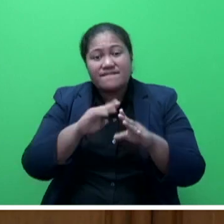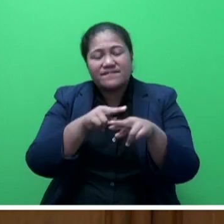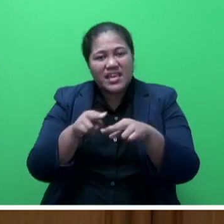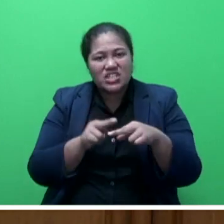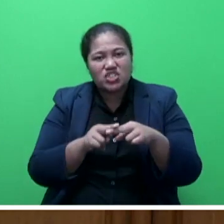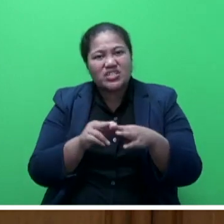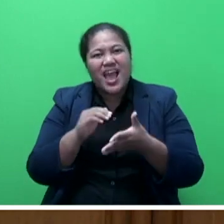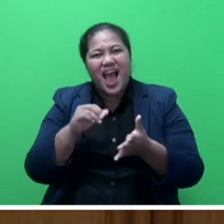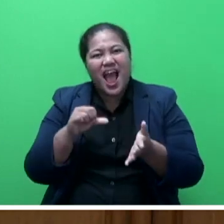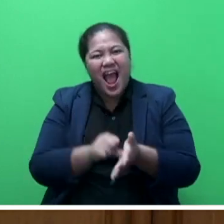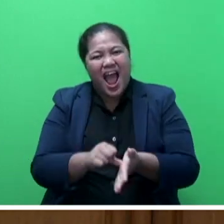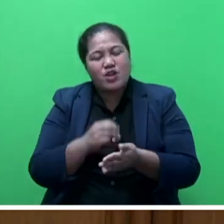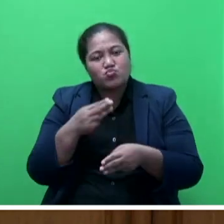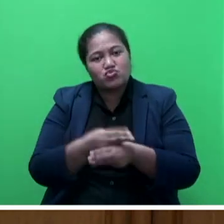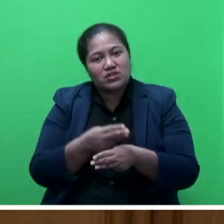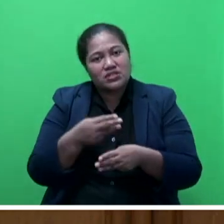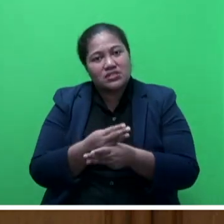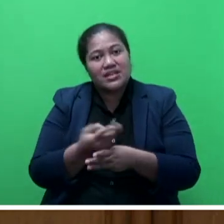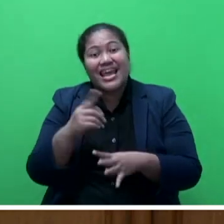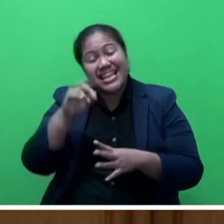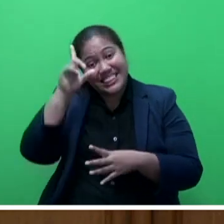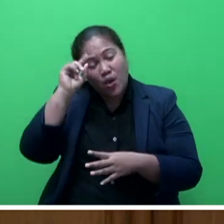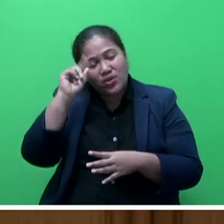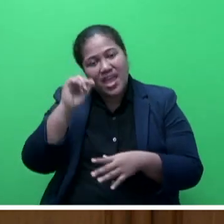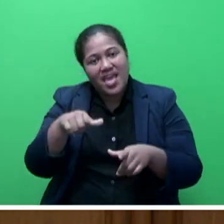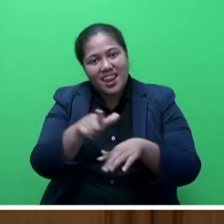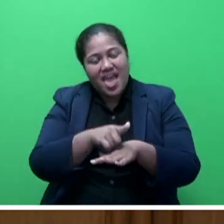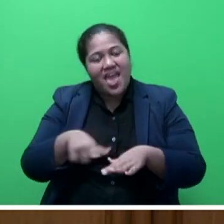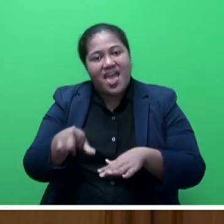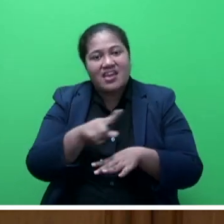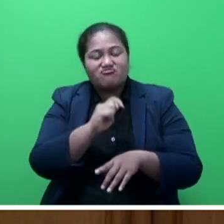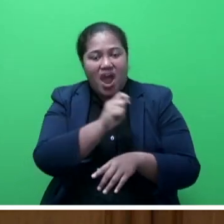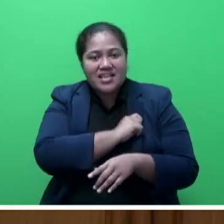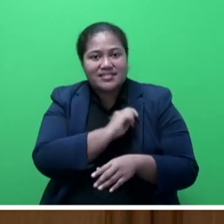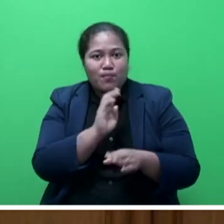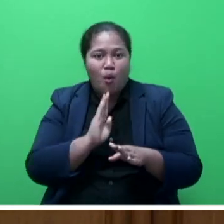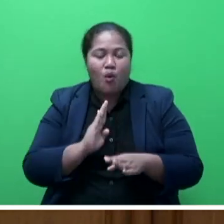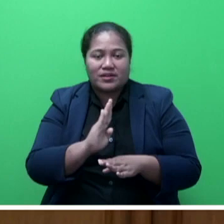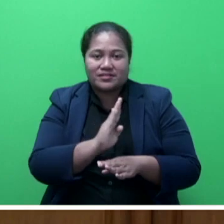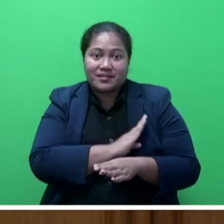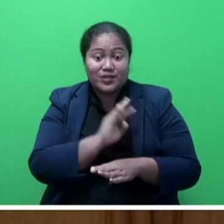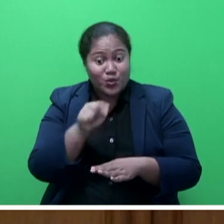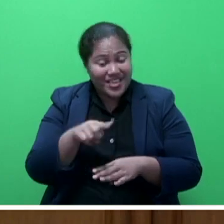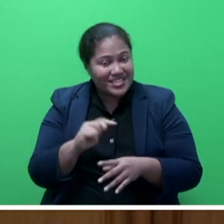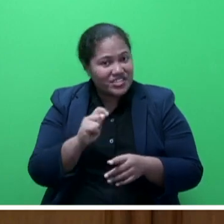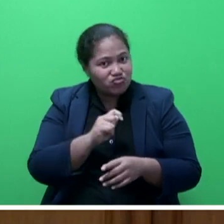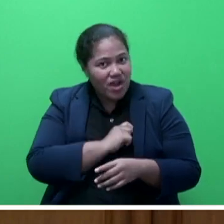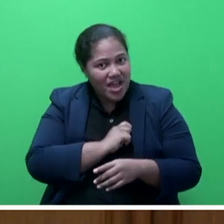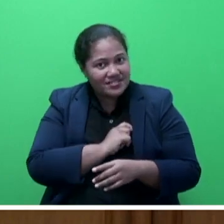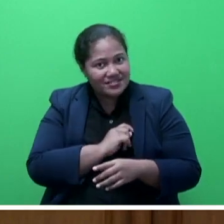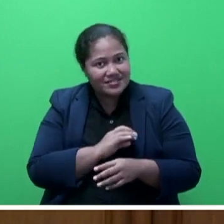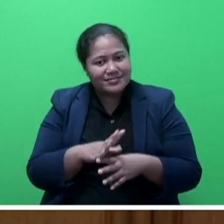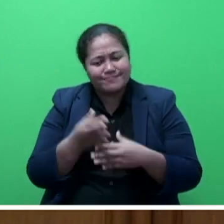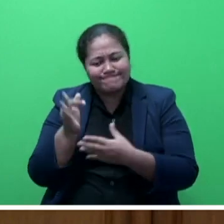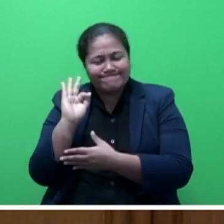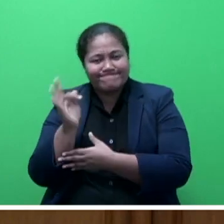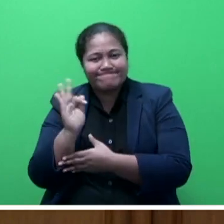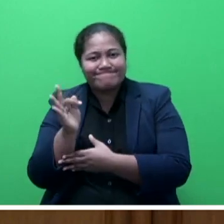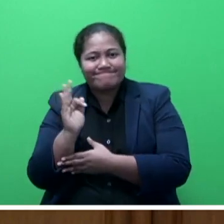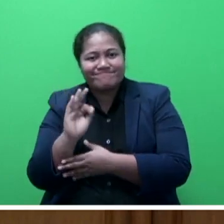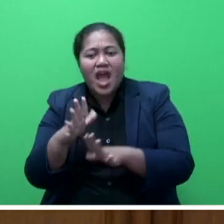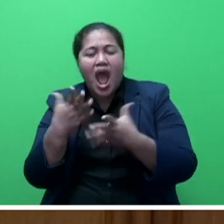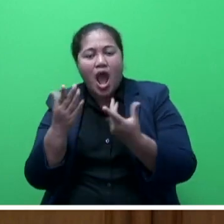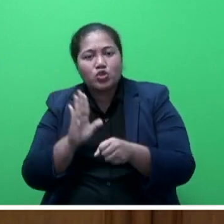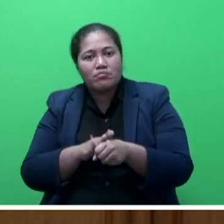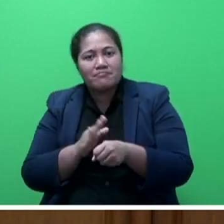Land Trust Board. The trust of partnership with these stakeholders is firstly to facilitate economic growth from